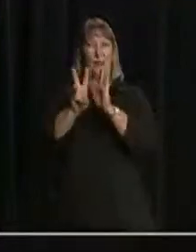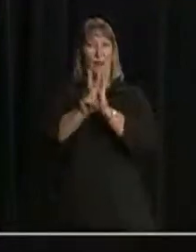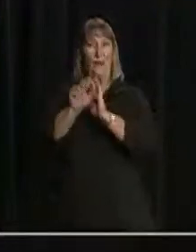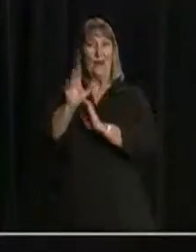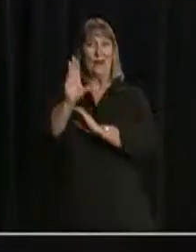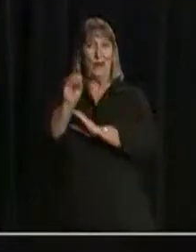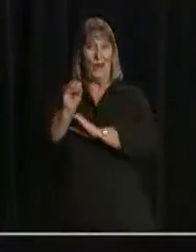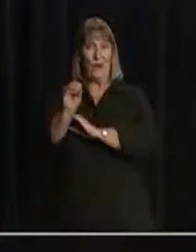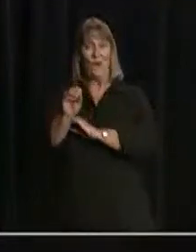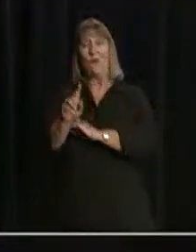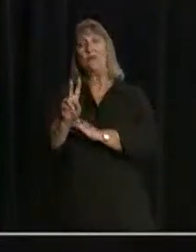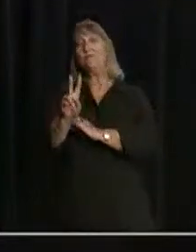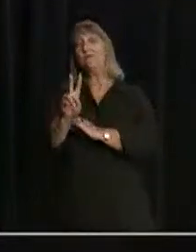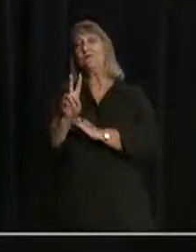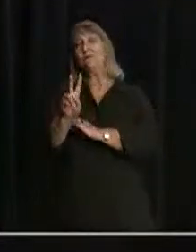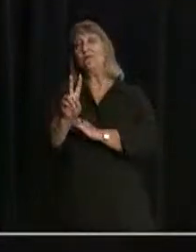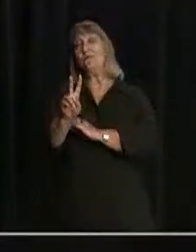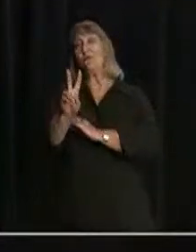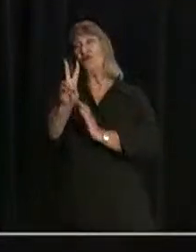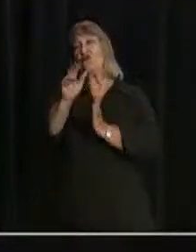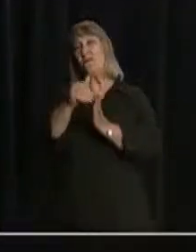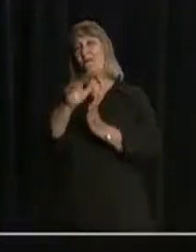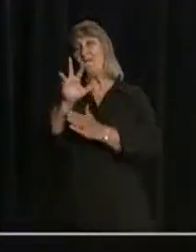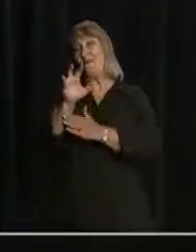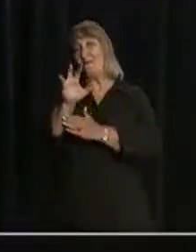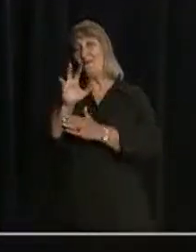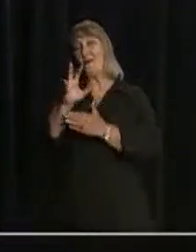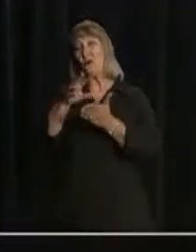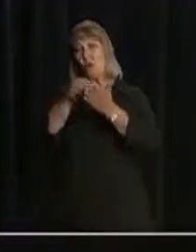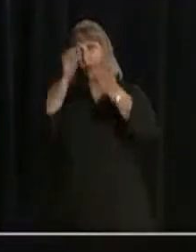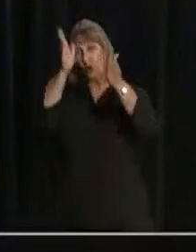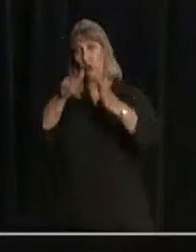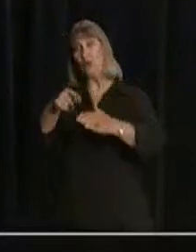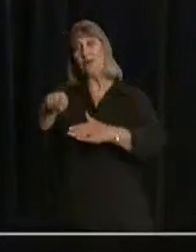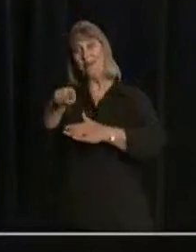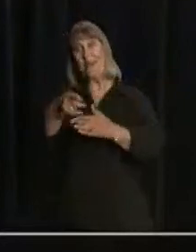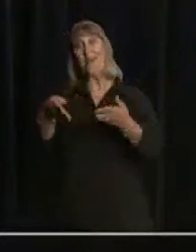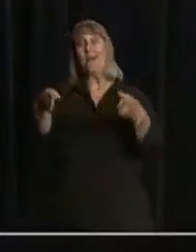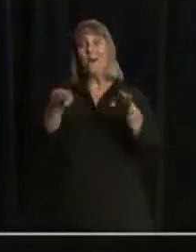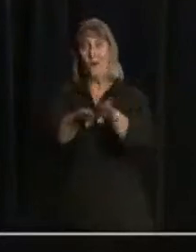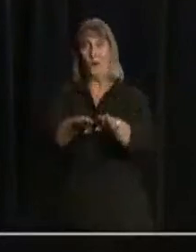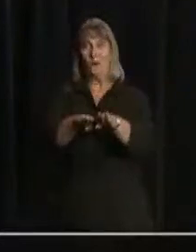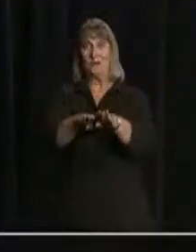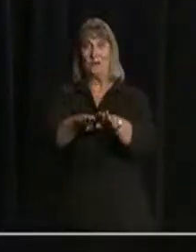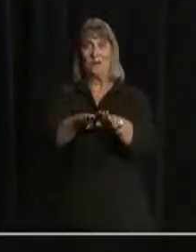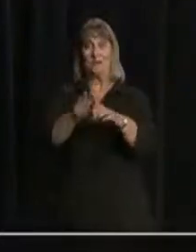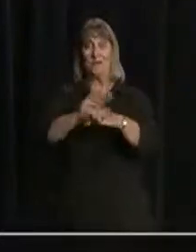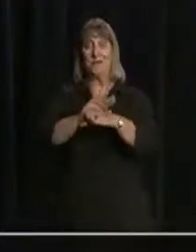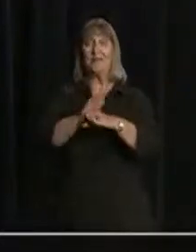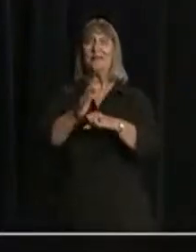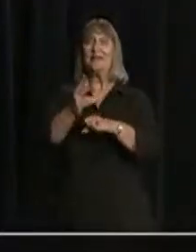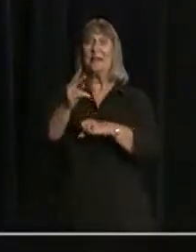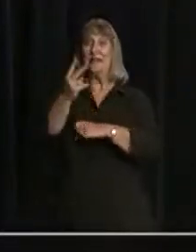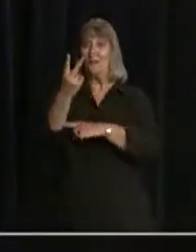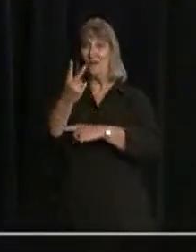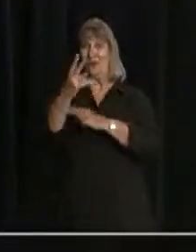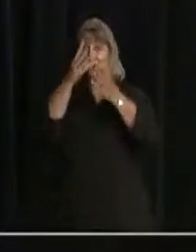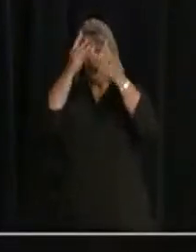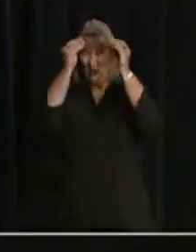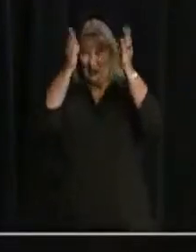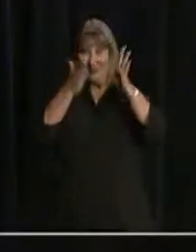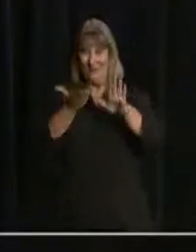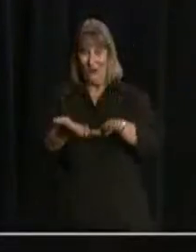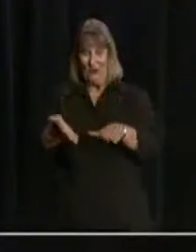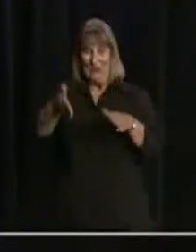one, 2,500 students, has closed. Their second teacher died from